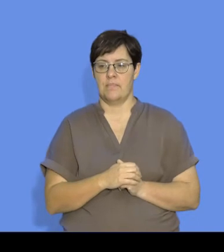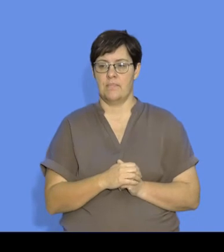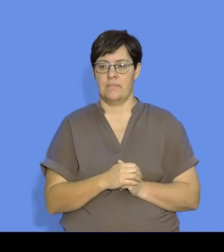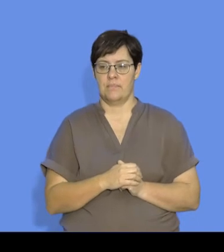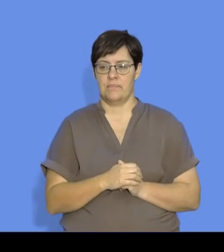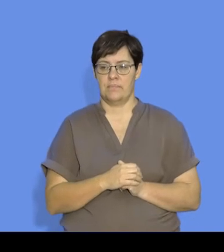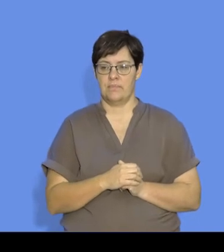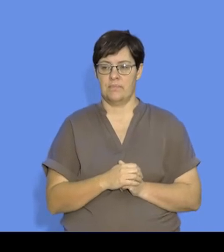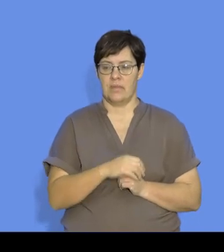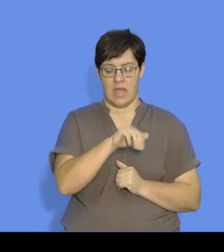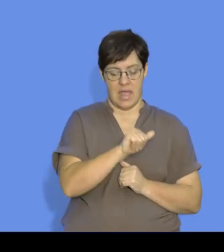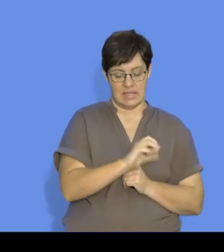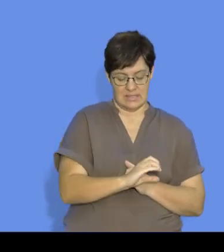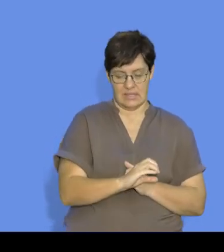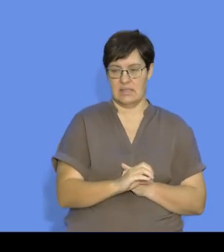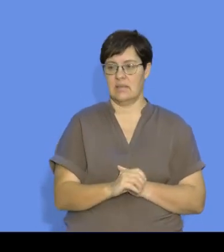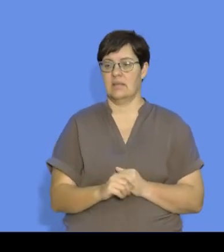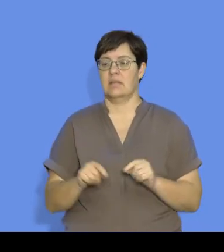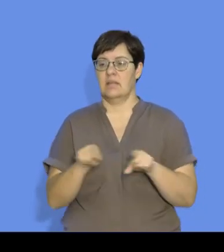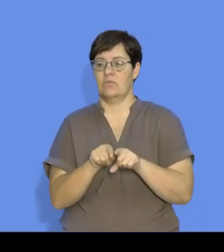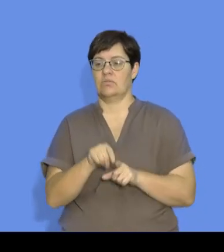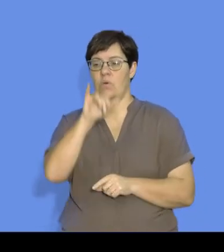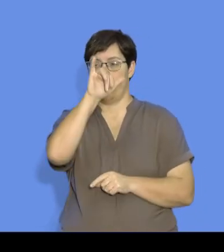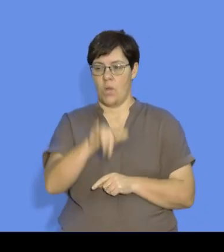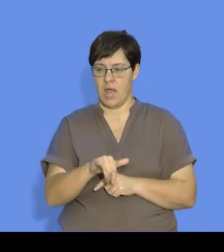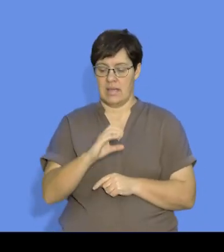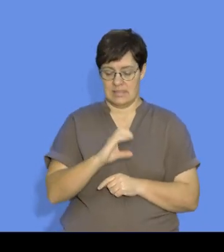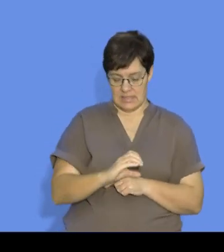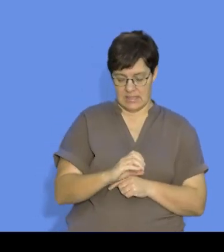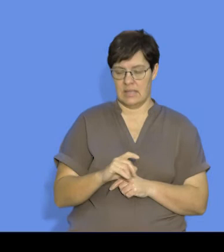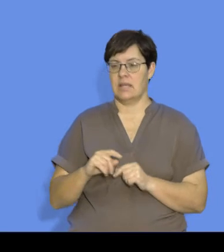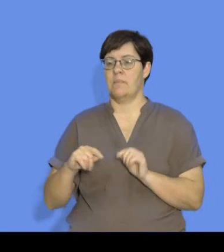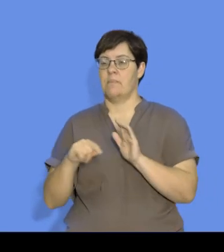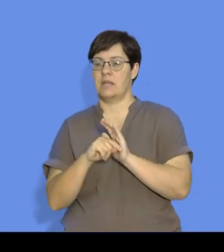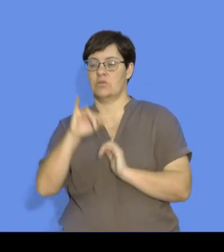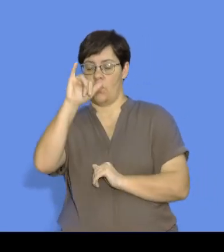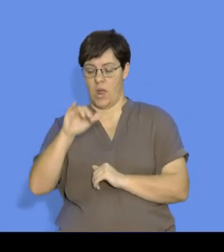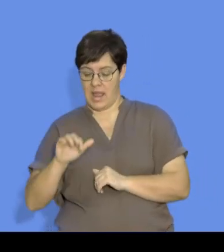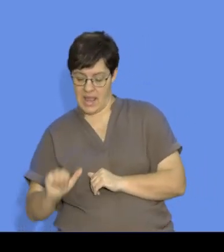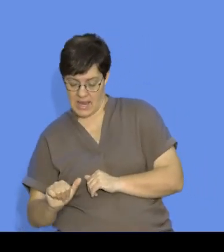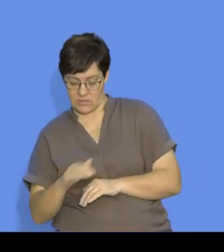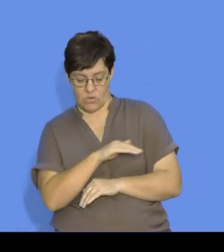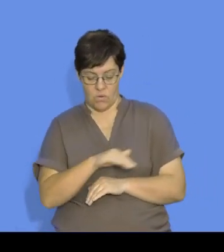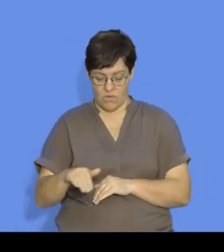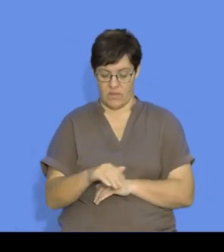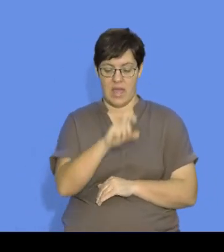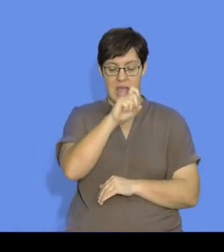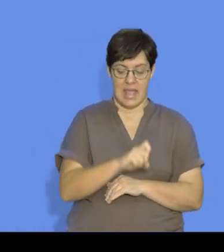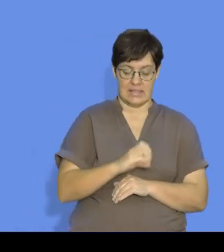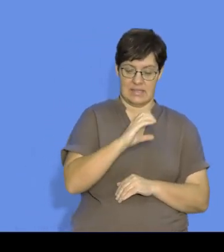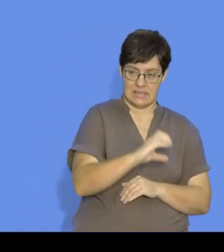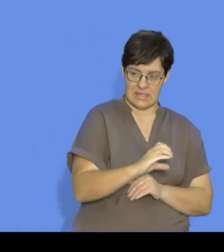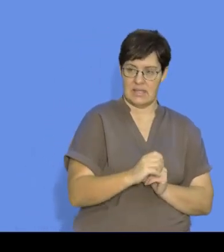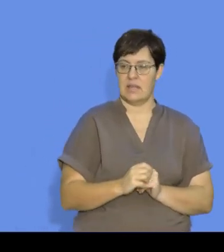AC is equals to y at c minus y at a over x